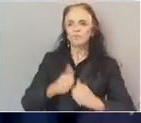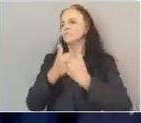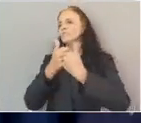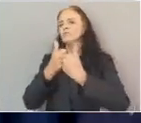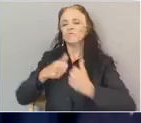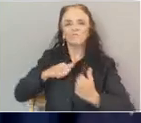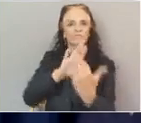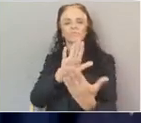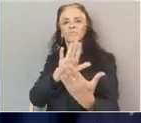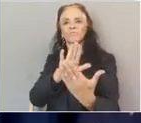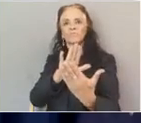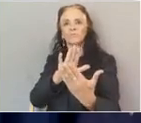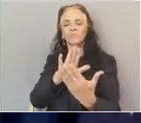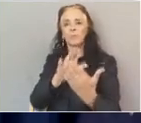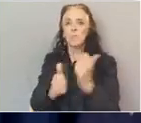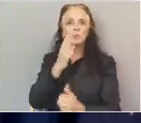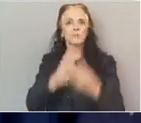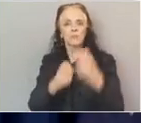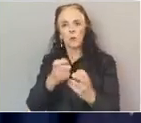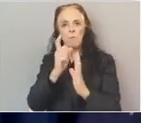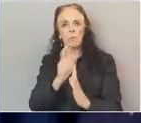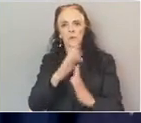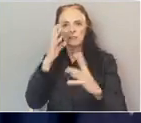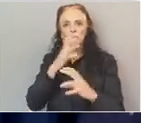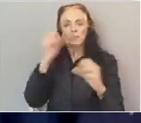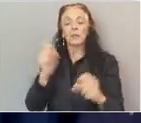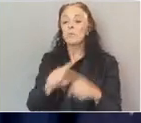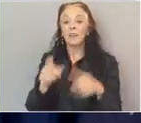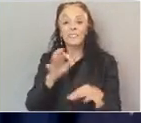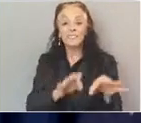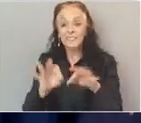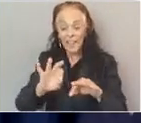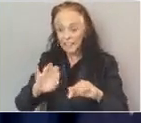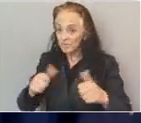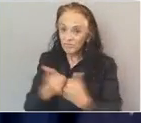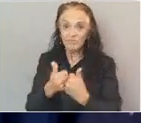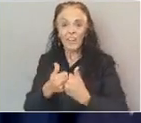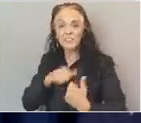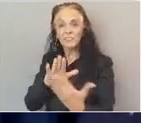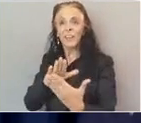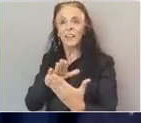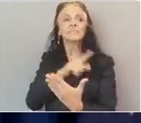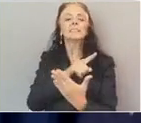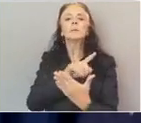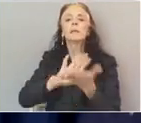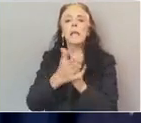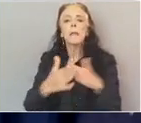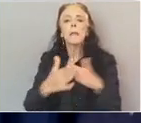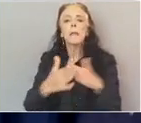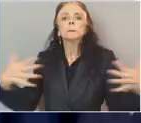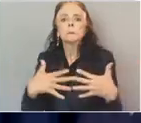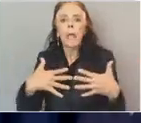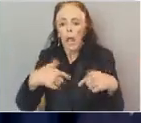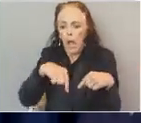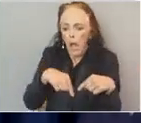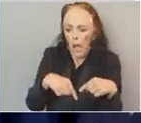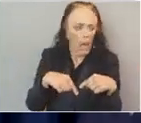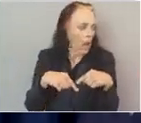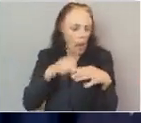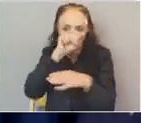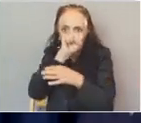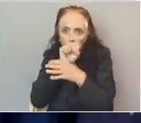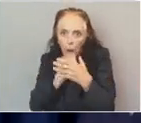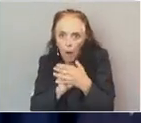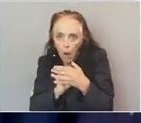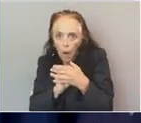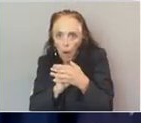He was scared, and he was petty and vindictive. On a call with governors across the country on